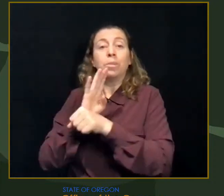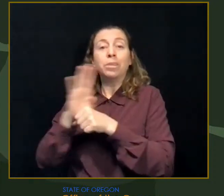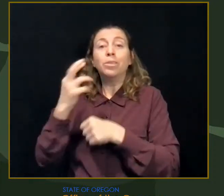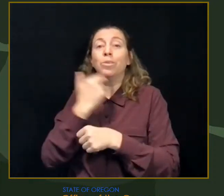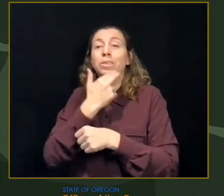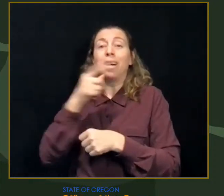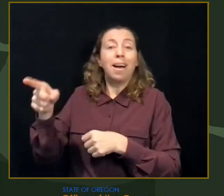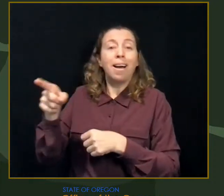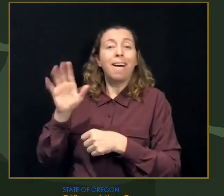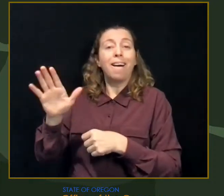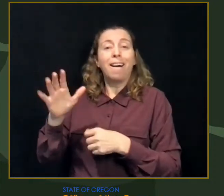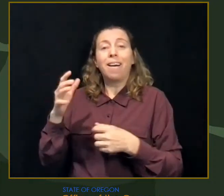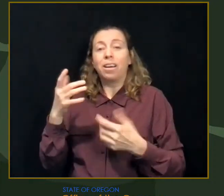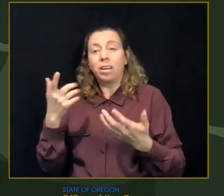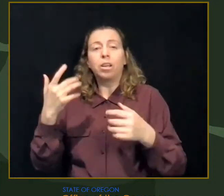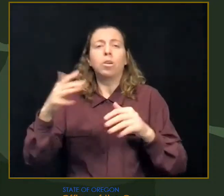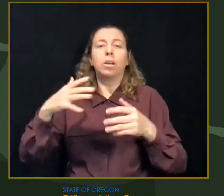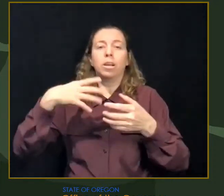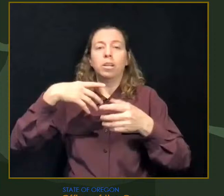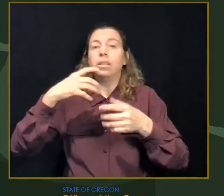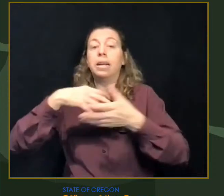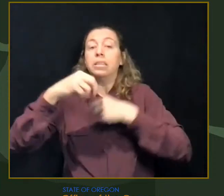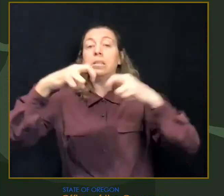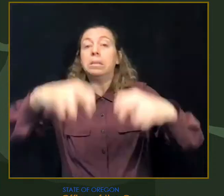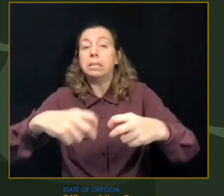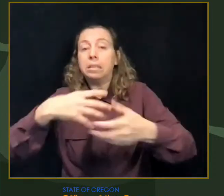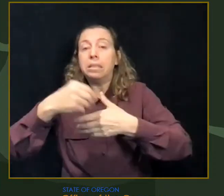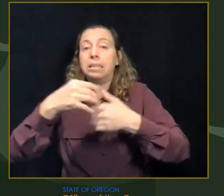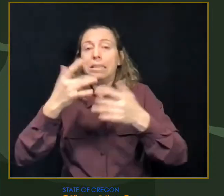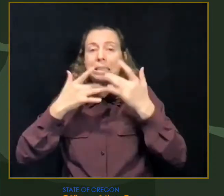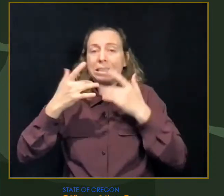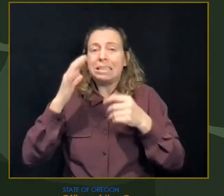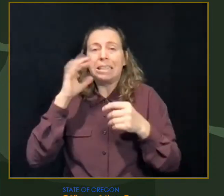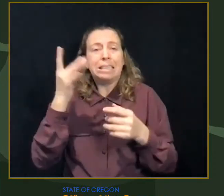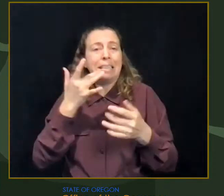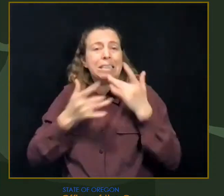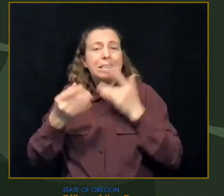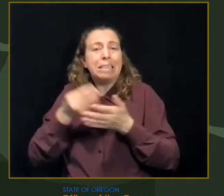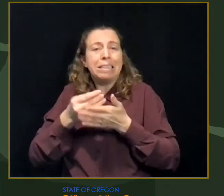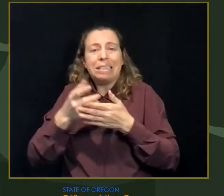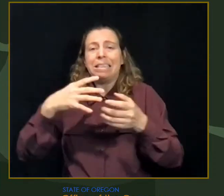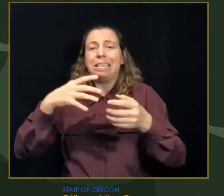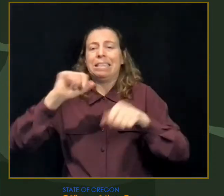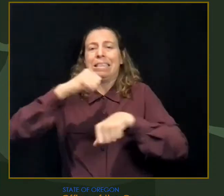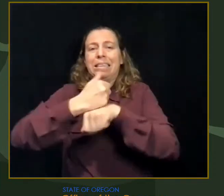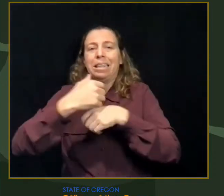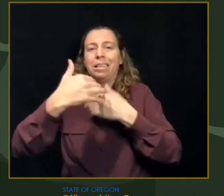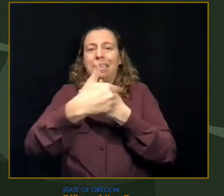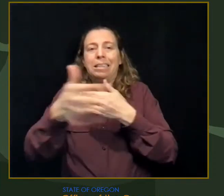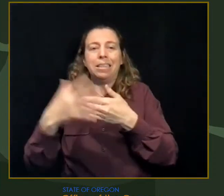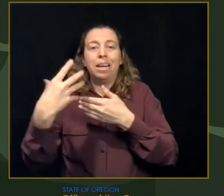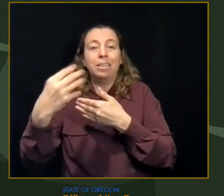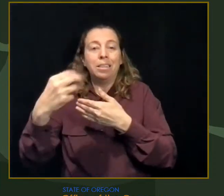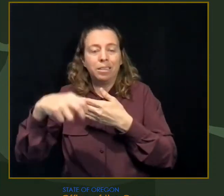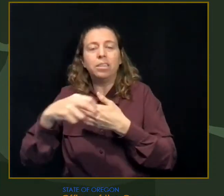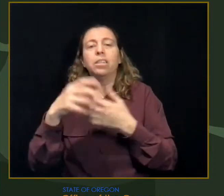short period is the right policy for the problem we are in. We can do it. Thank you.